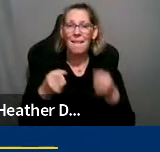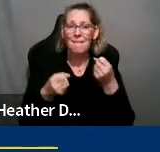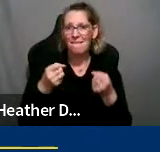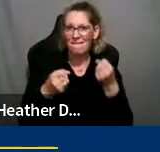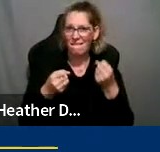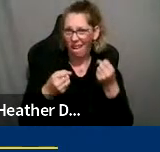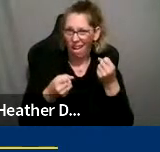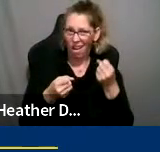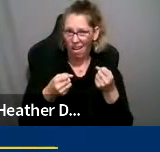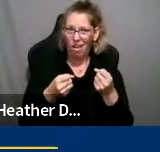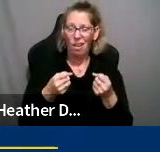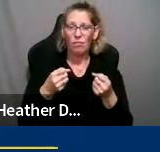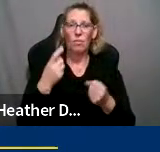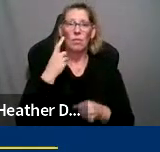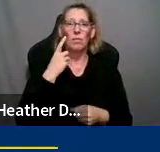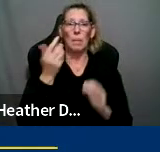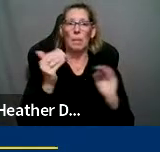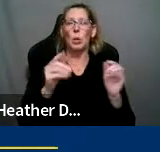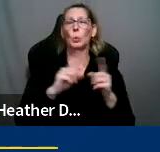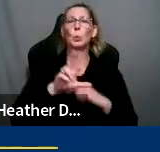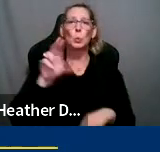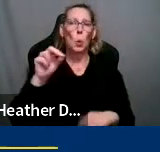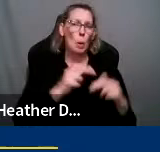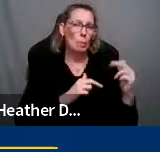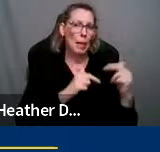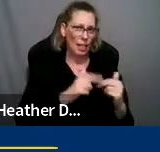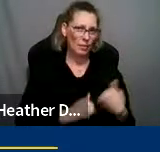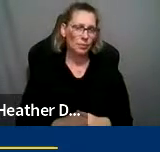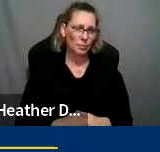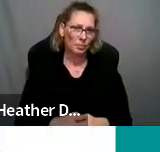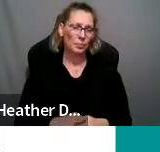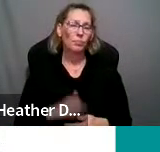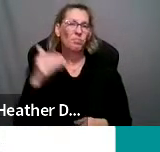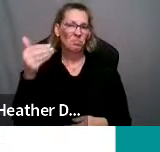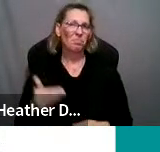a comparison to the no-build. Next slide.